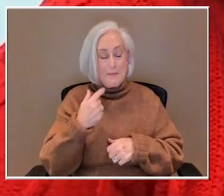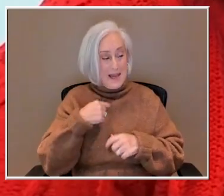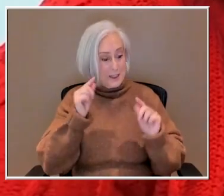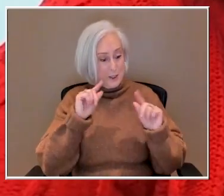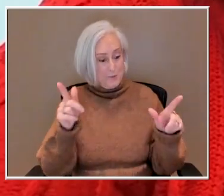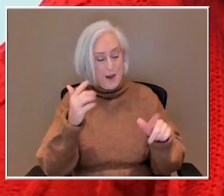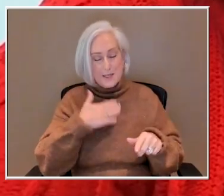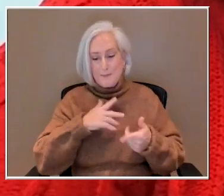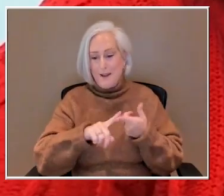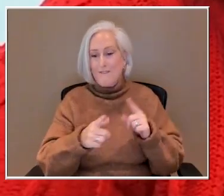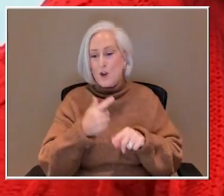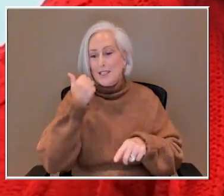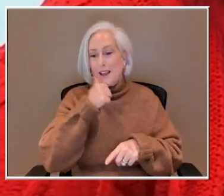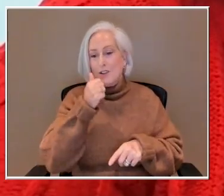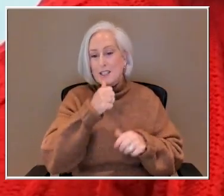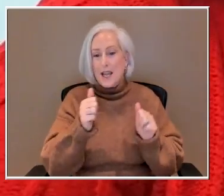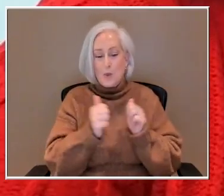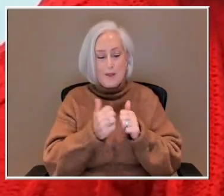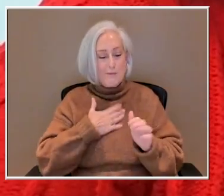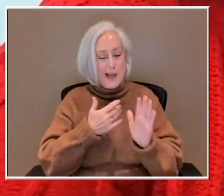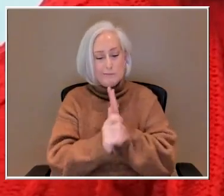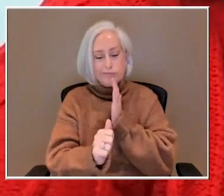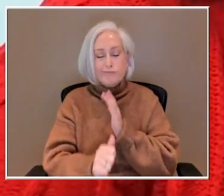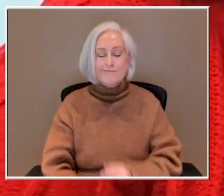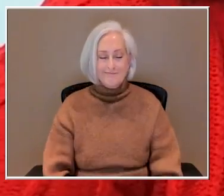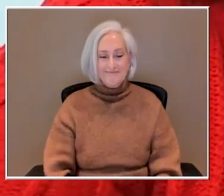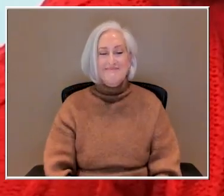every day with what I can do. So.